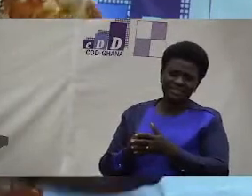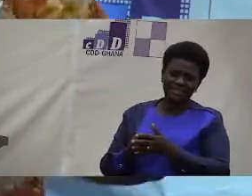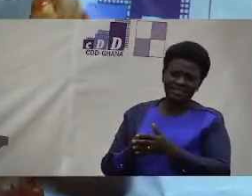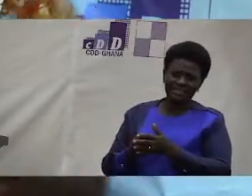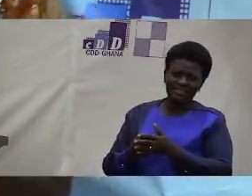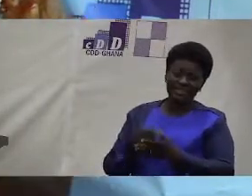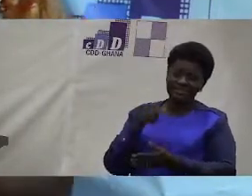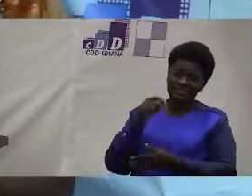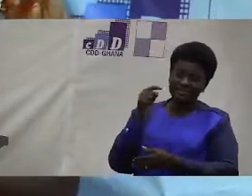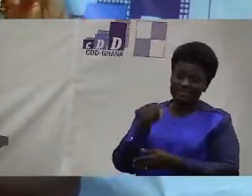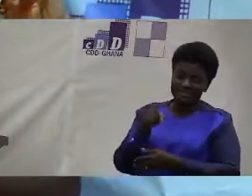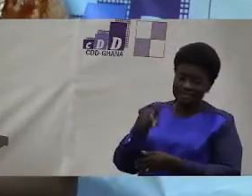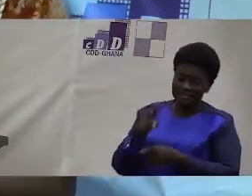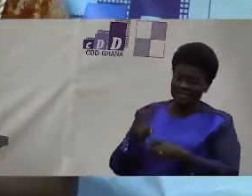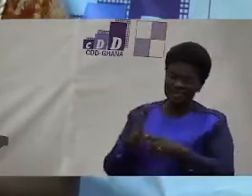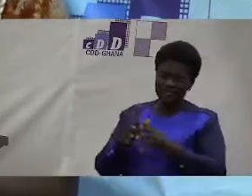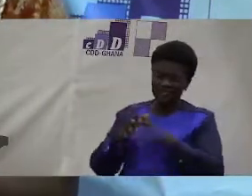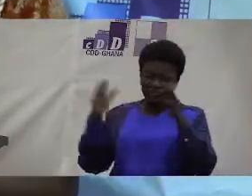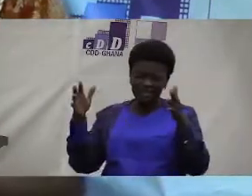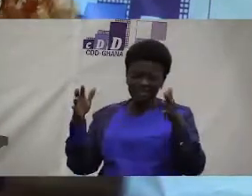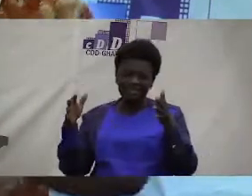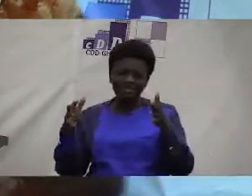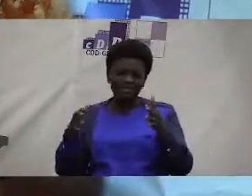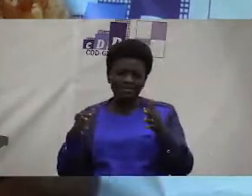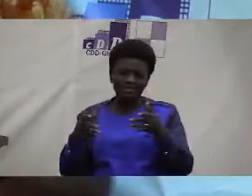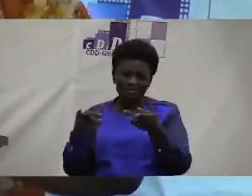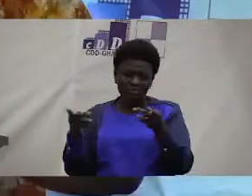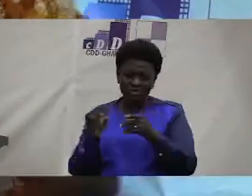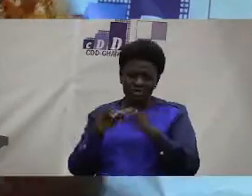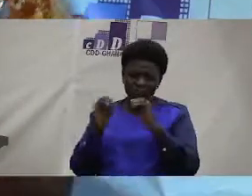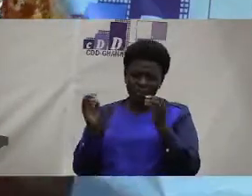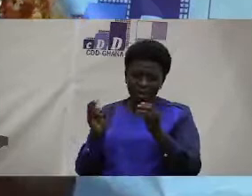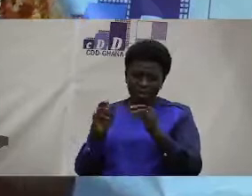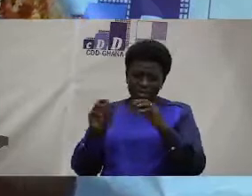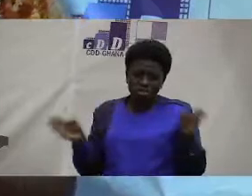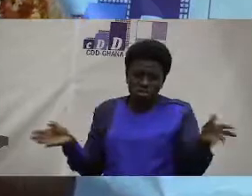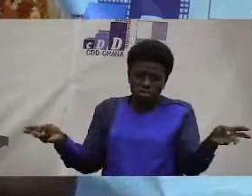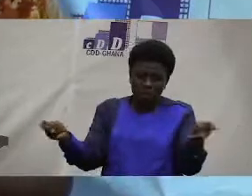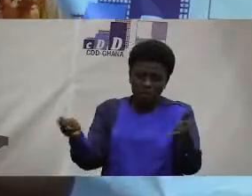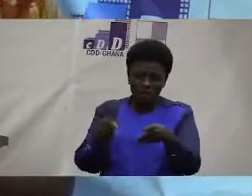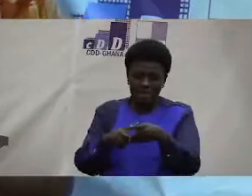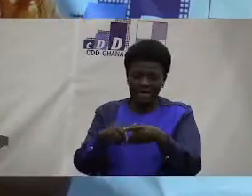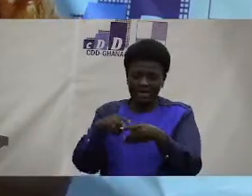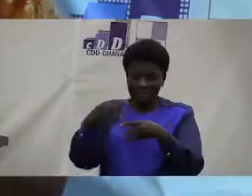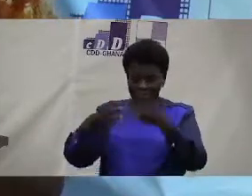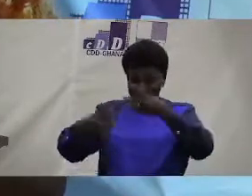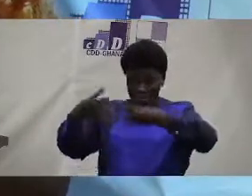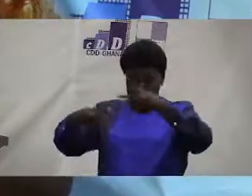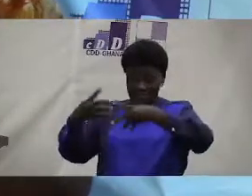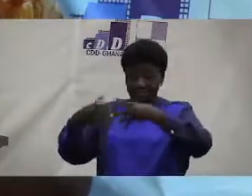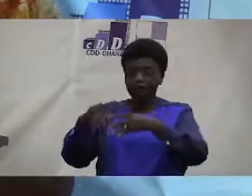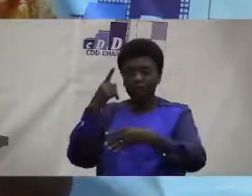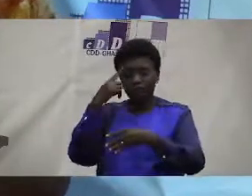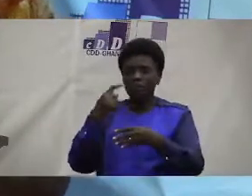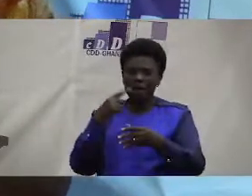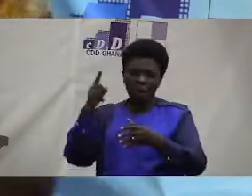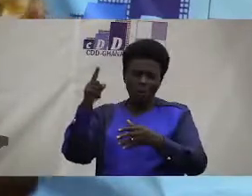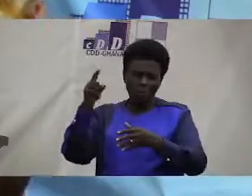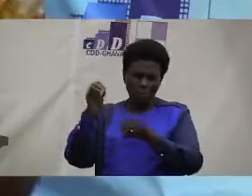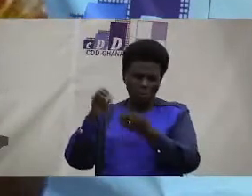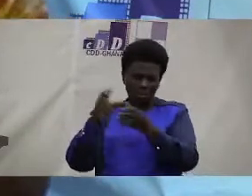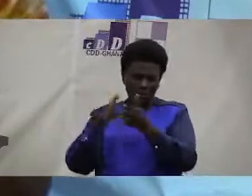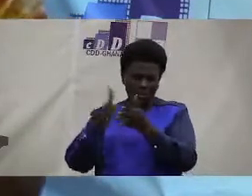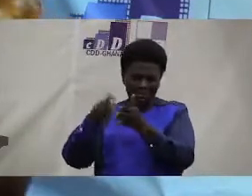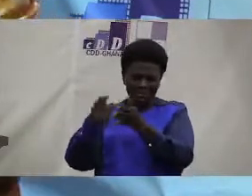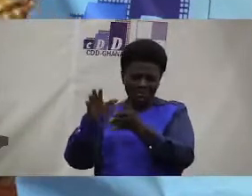which is a very big mobilizing platform that can take more than 5,000 people. And where, as researchers, we